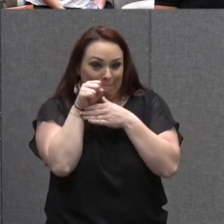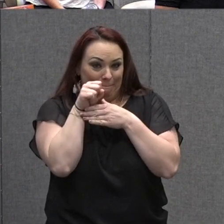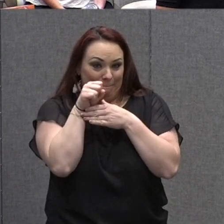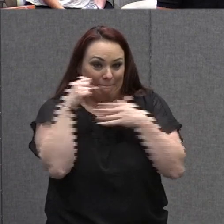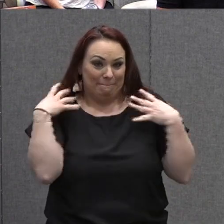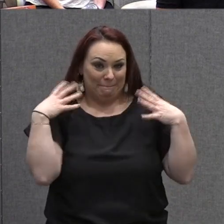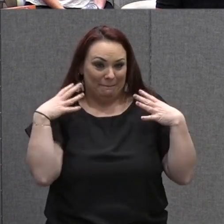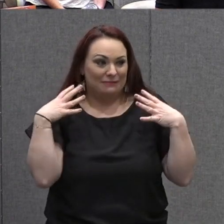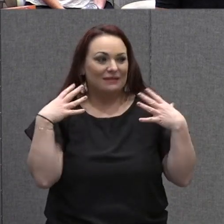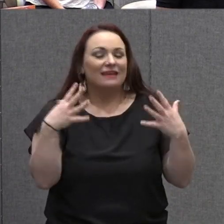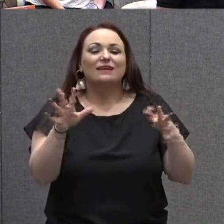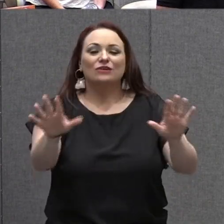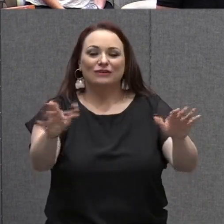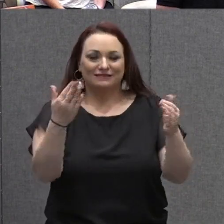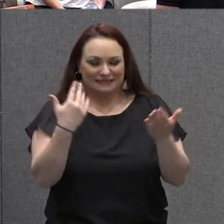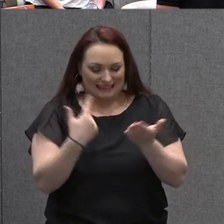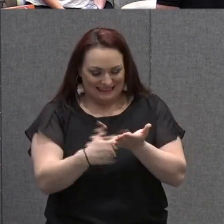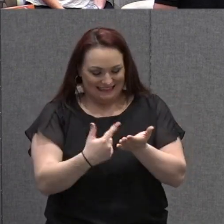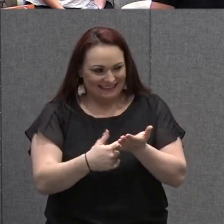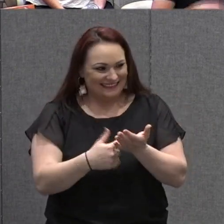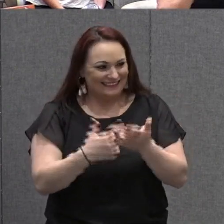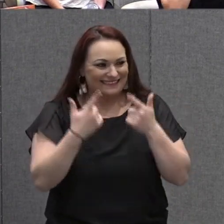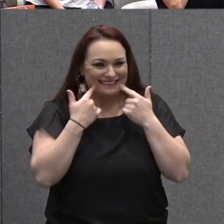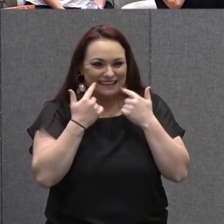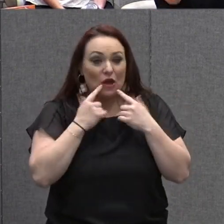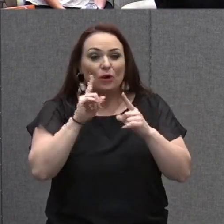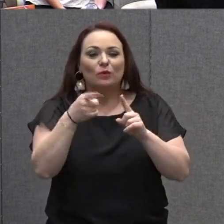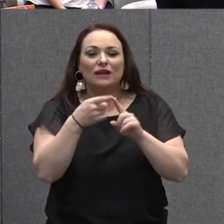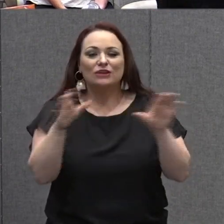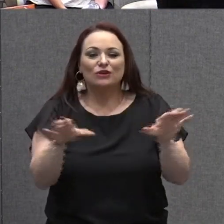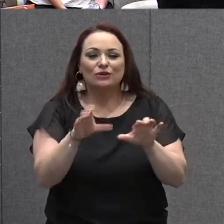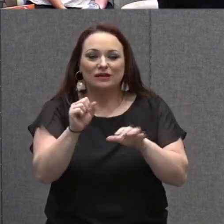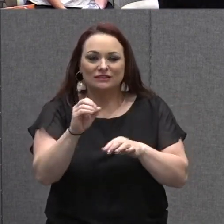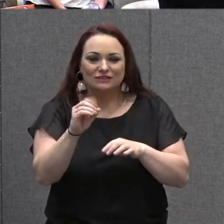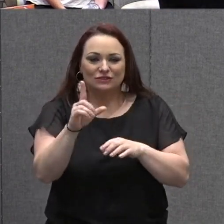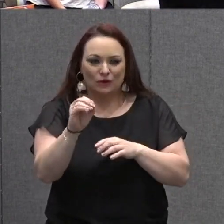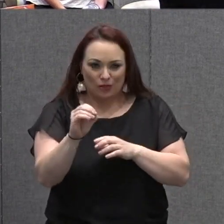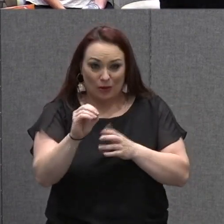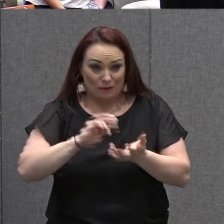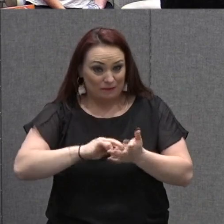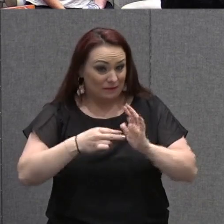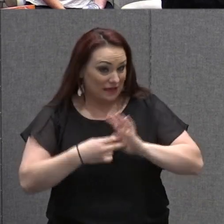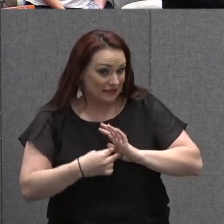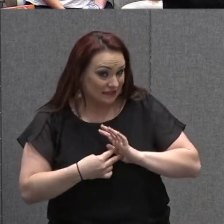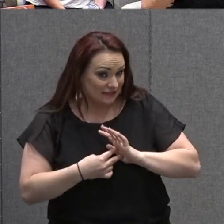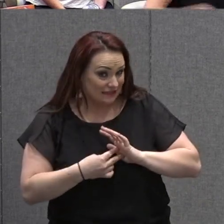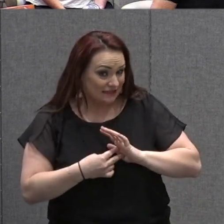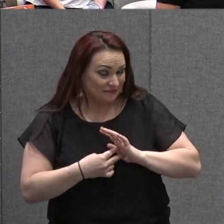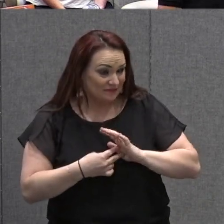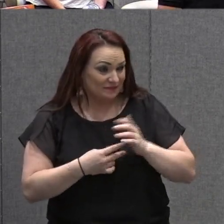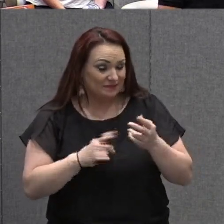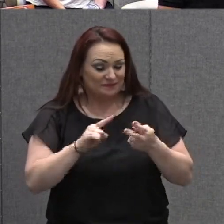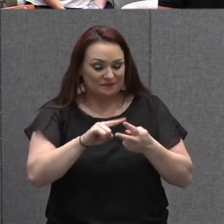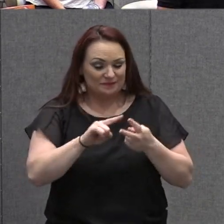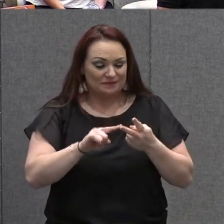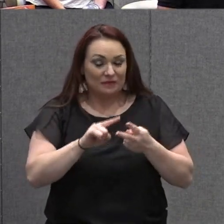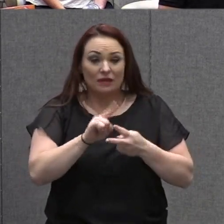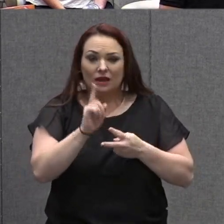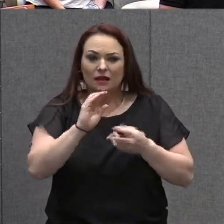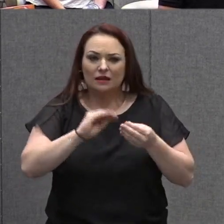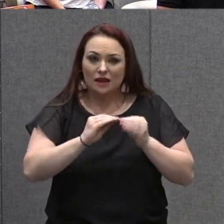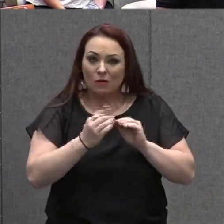Let's talk about it. When you're taking a solo, here's what it can mean. 2 ways to take a solo. One